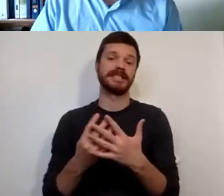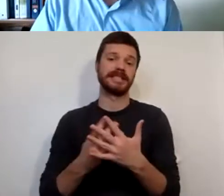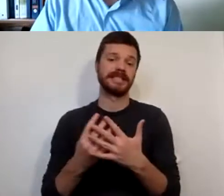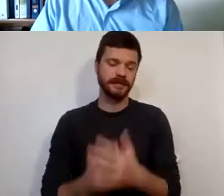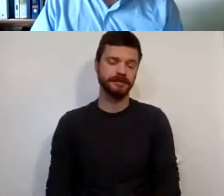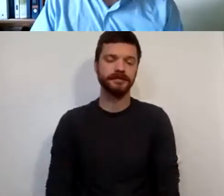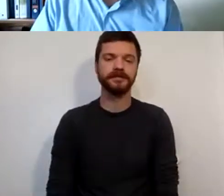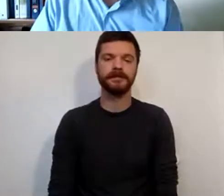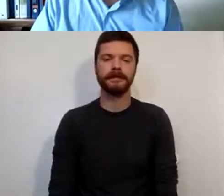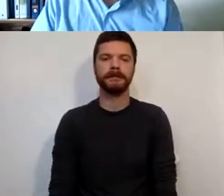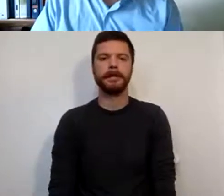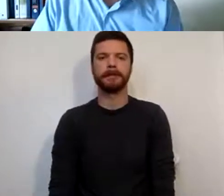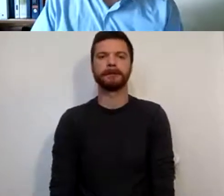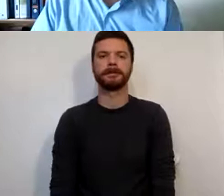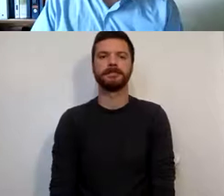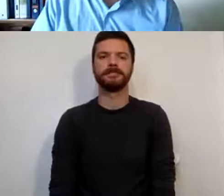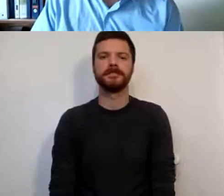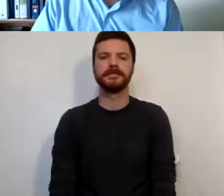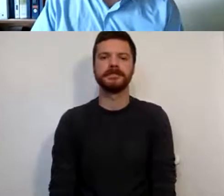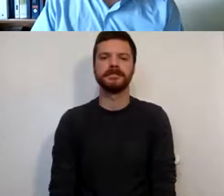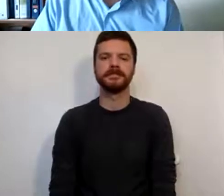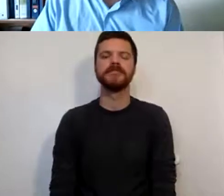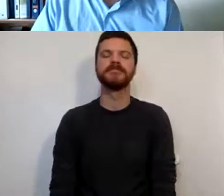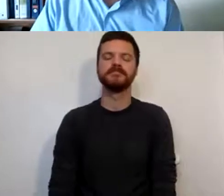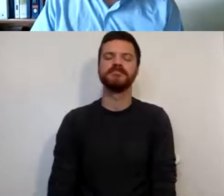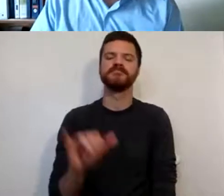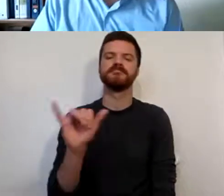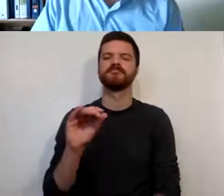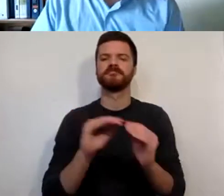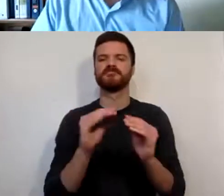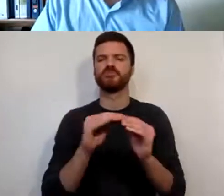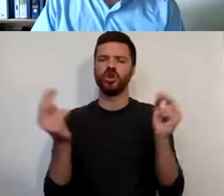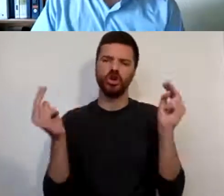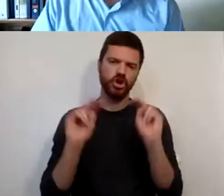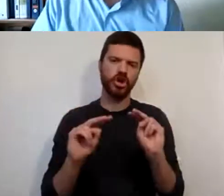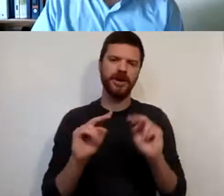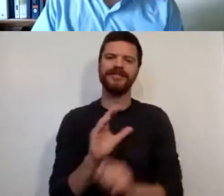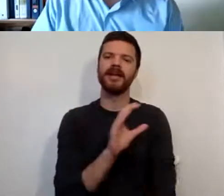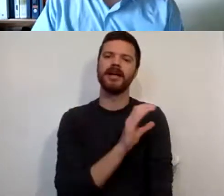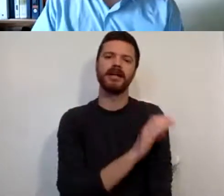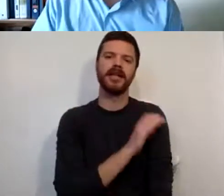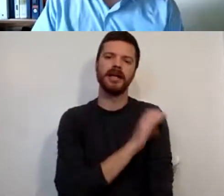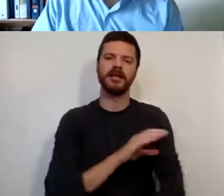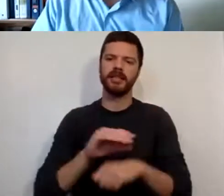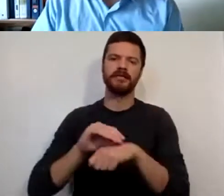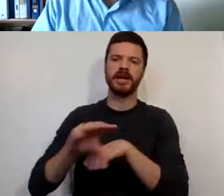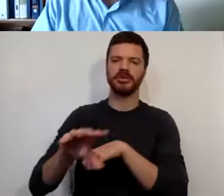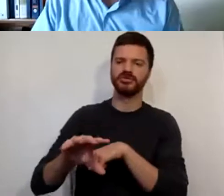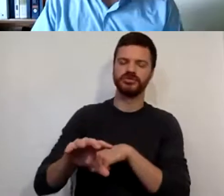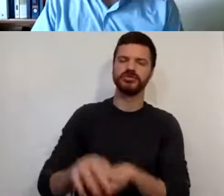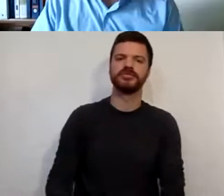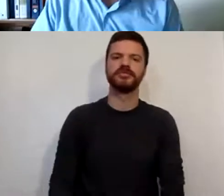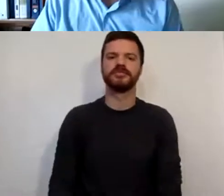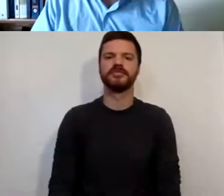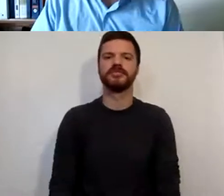Also, we're going to be taking more of a look at sort of clinical factors, because really the things that panned out were